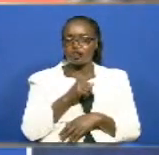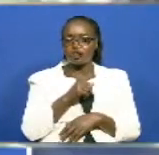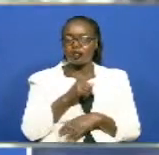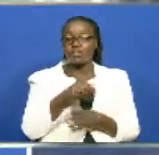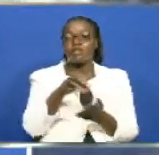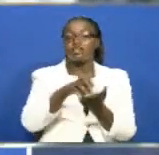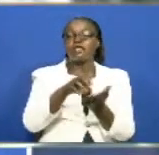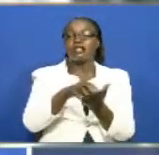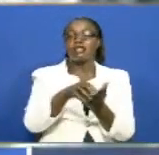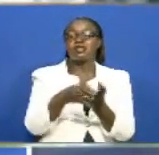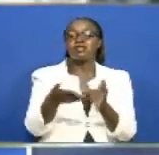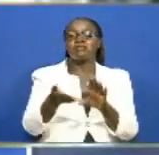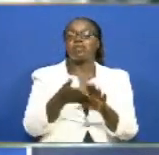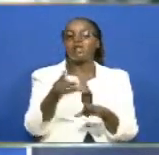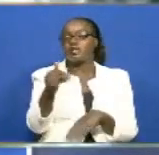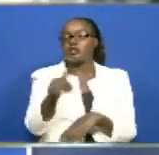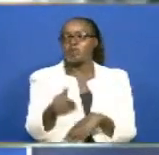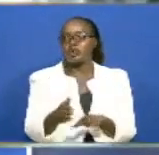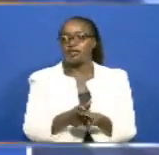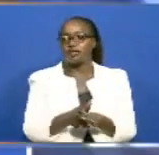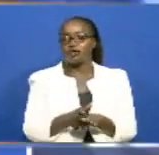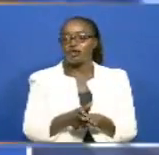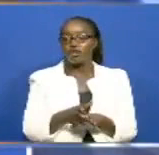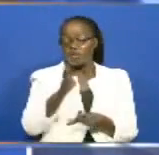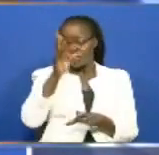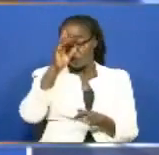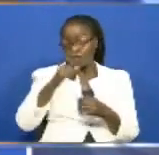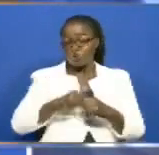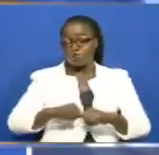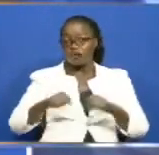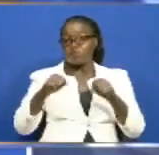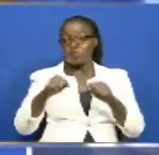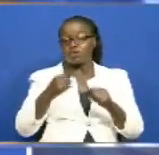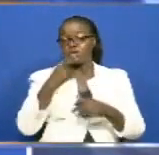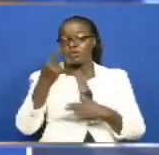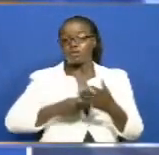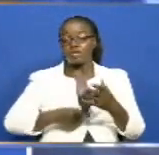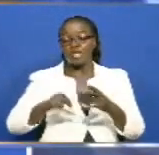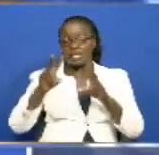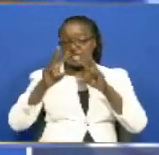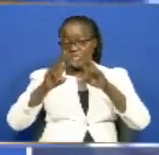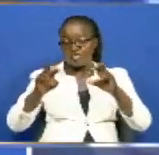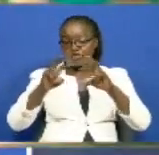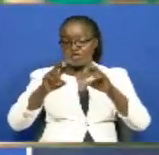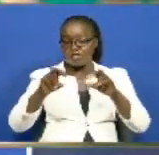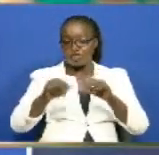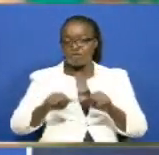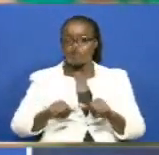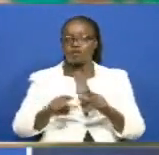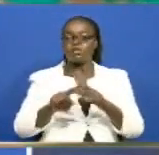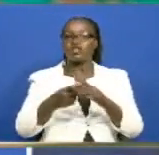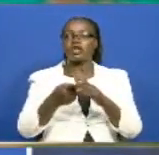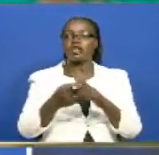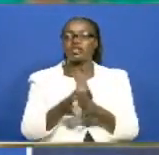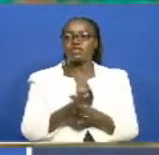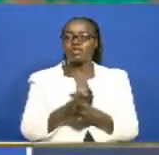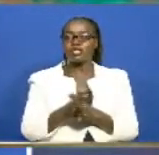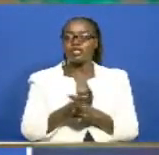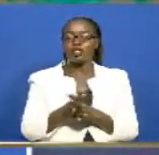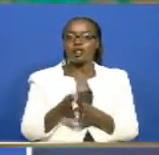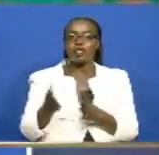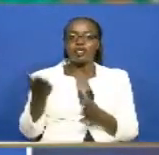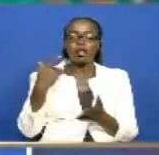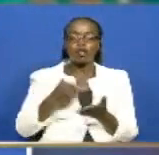case file. Western Region Police Boss Peris Muthoni says investigations into the death have commenced. Last week,